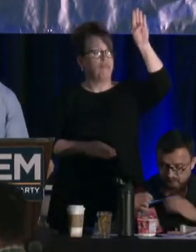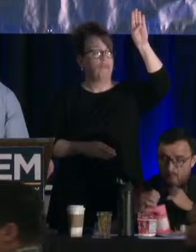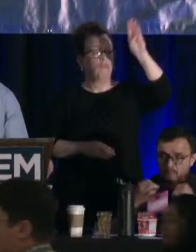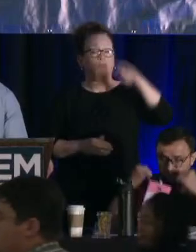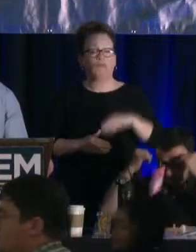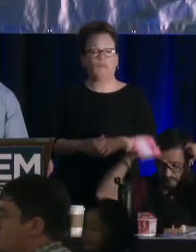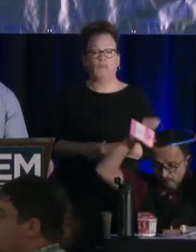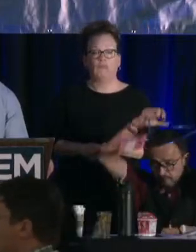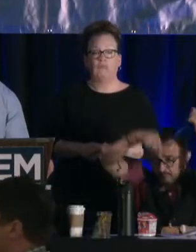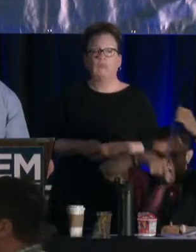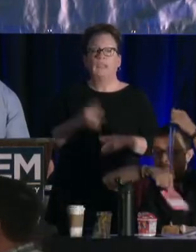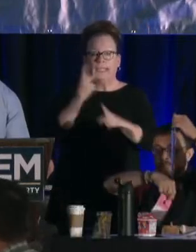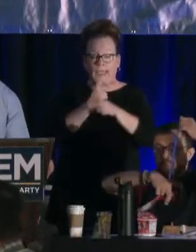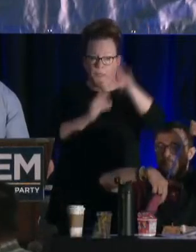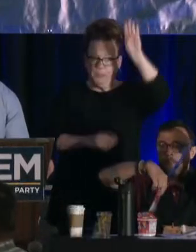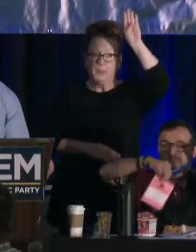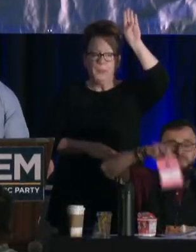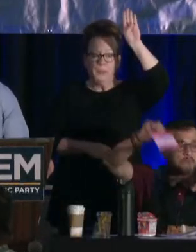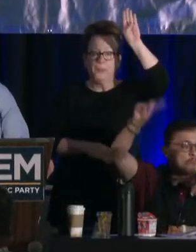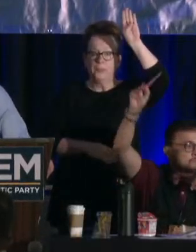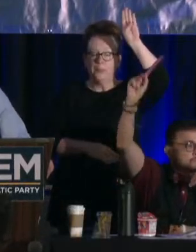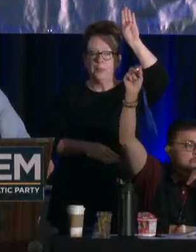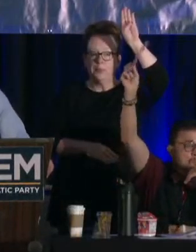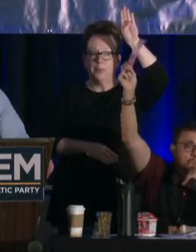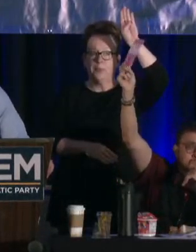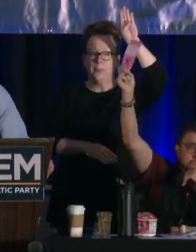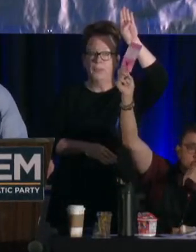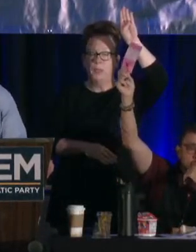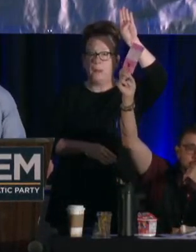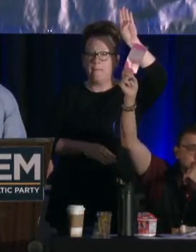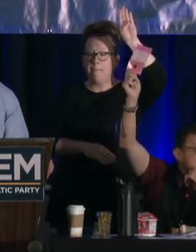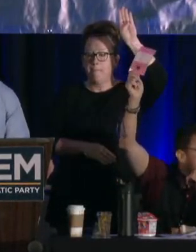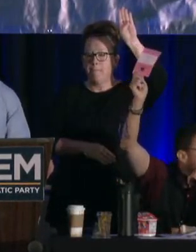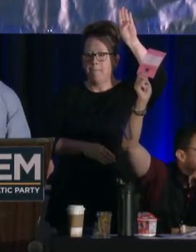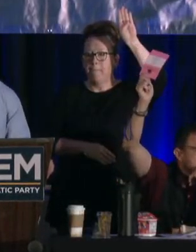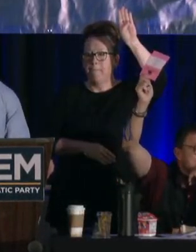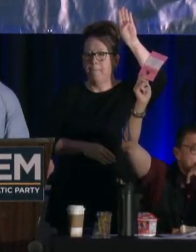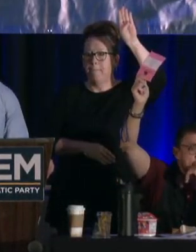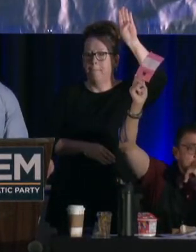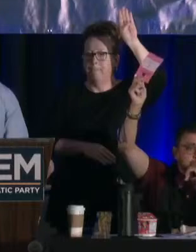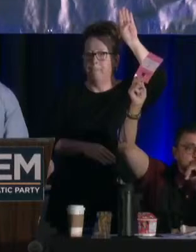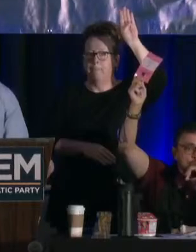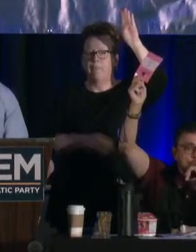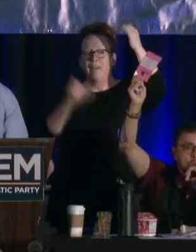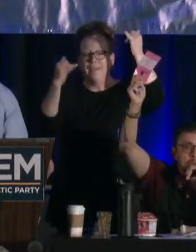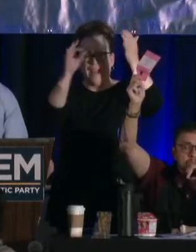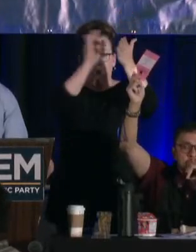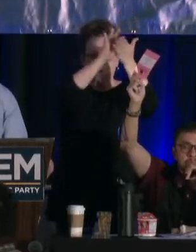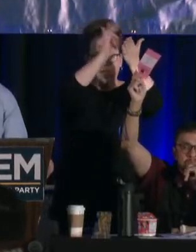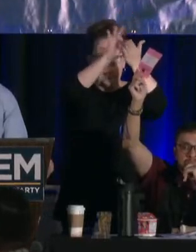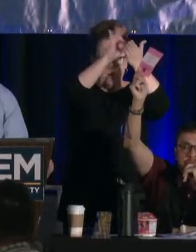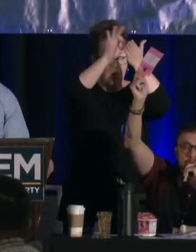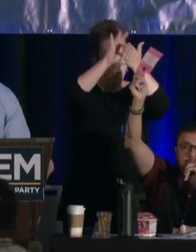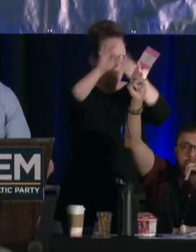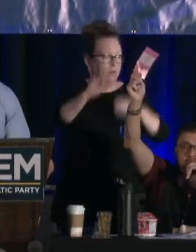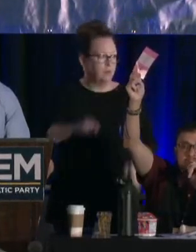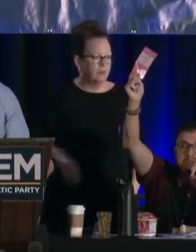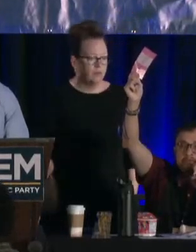your card and keep it. We need the counters in. So we're going to let the counters get in place.